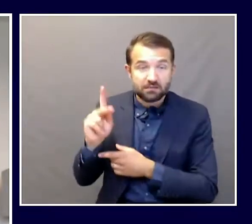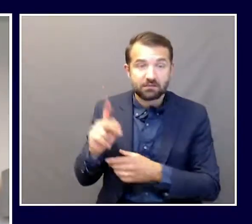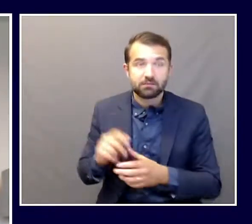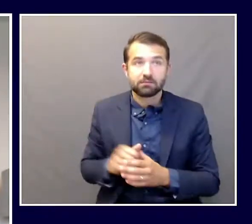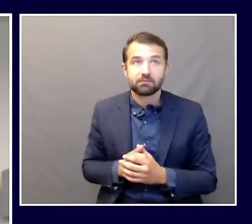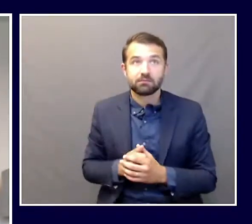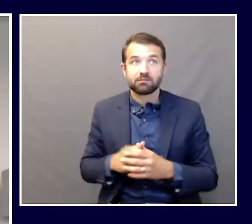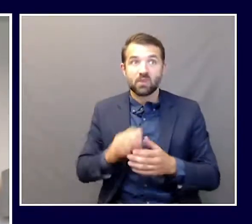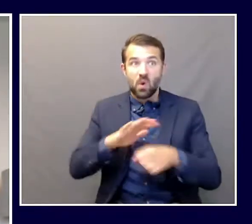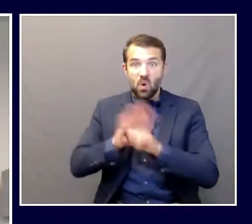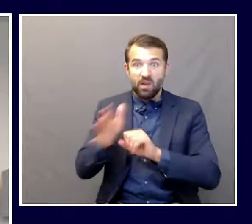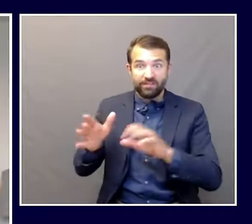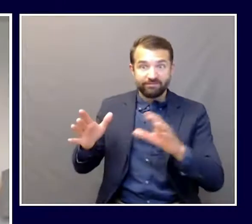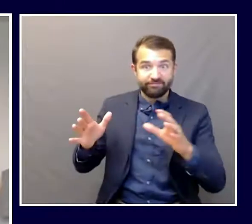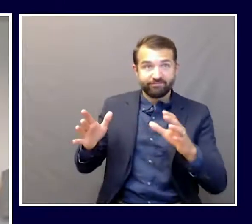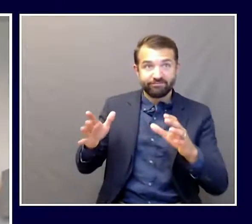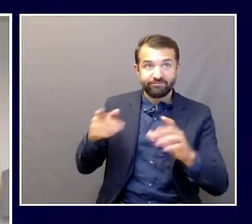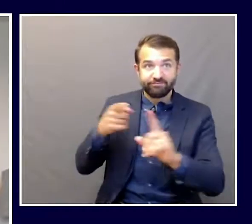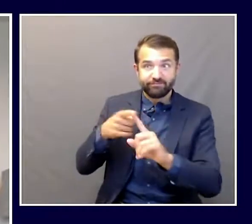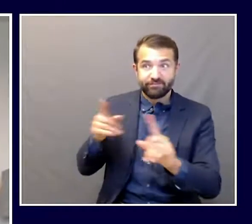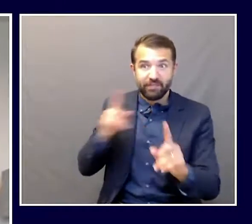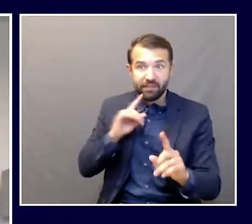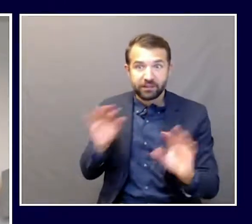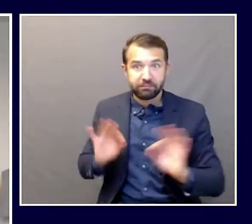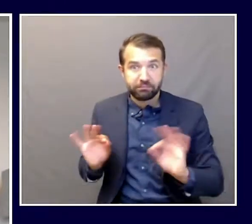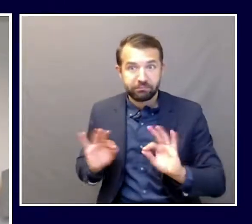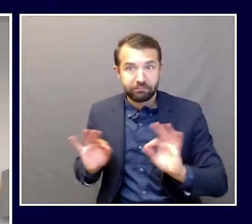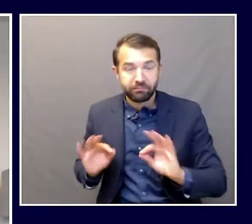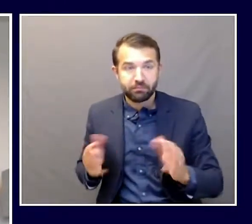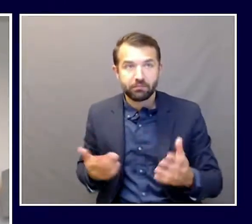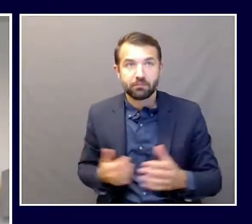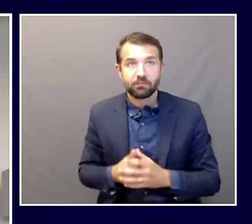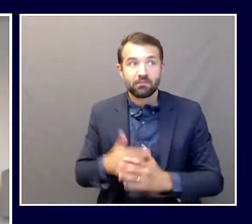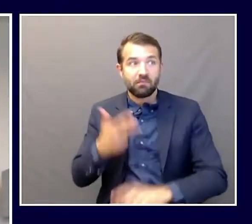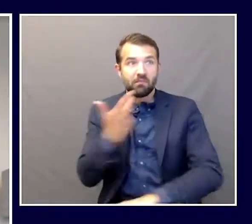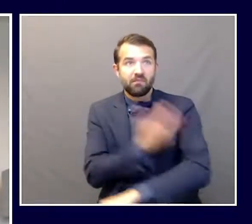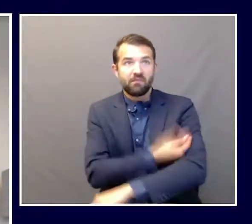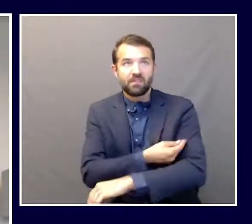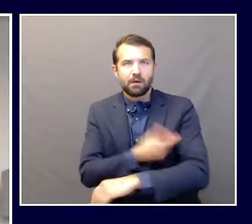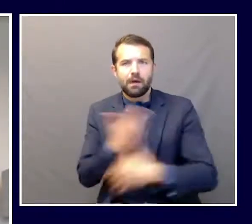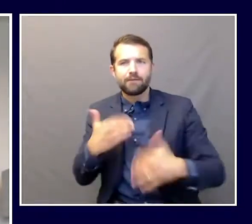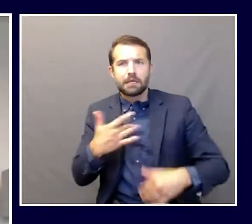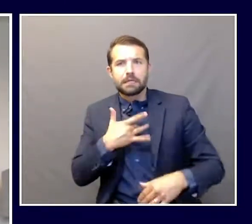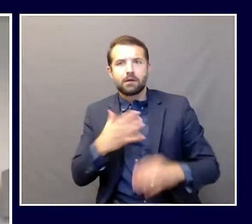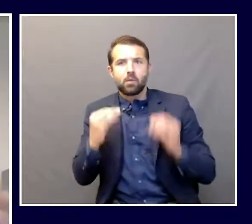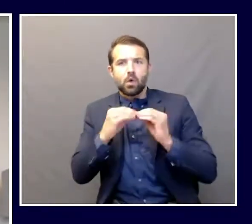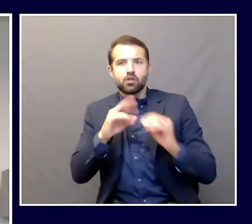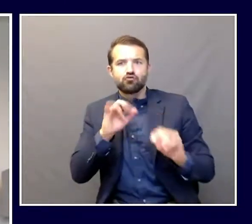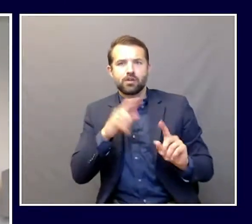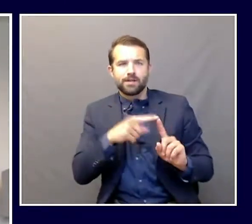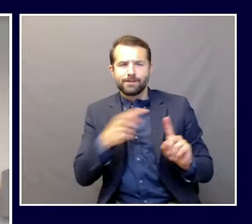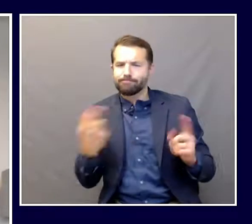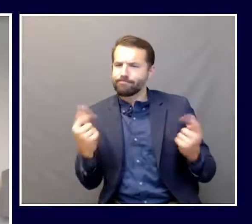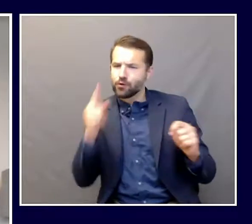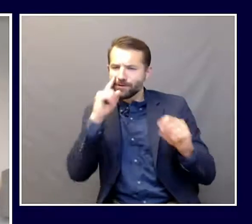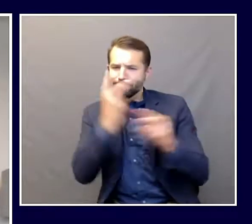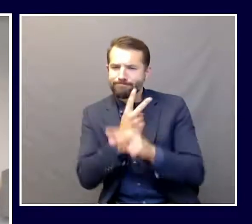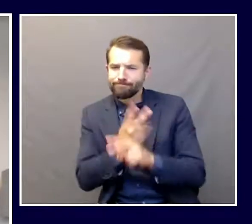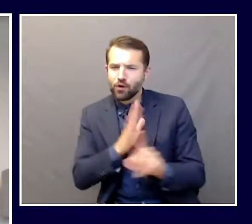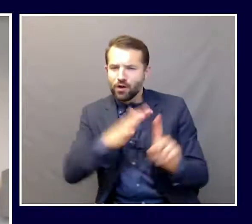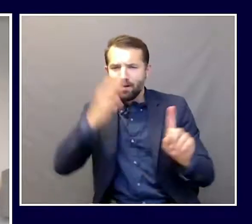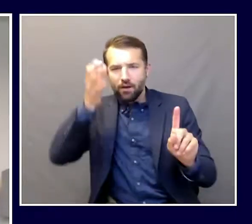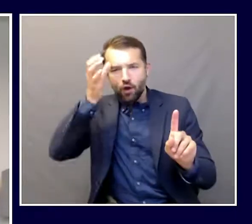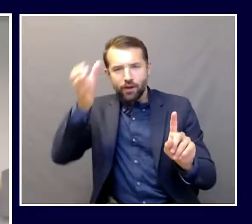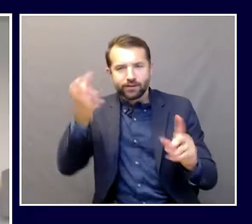We can talk about that with them. We can talk about, for example, the Delta variant, which gives me concern as we think about